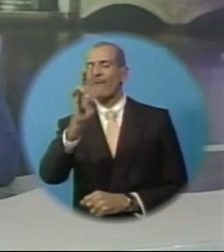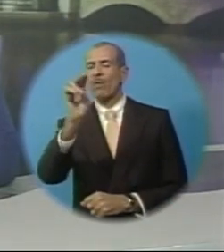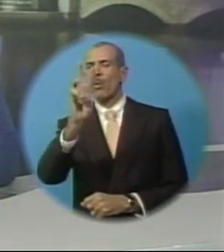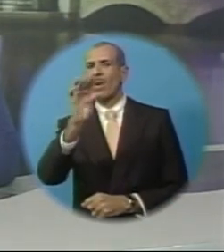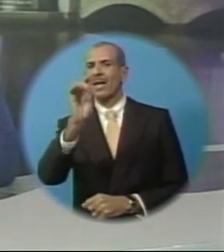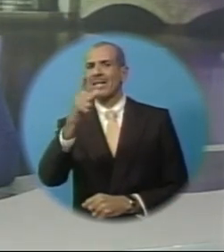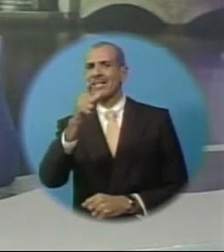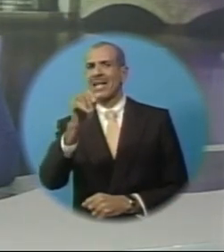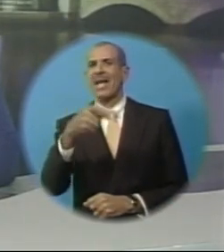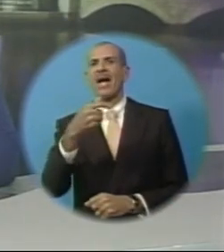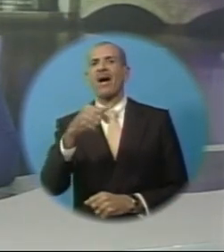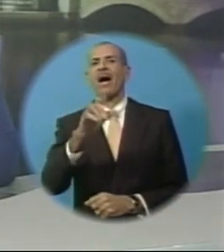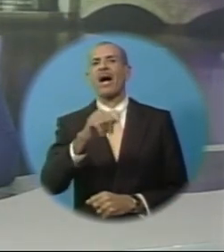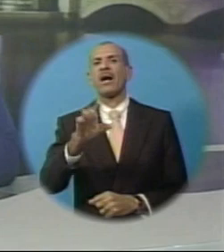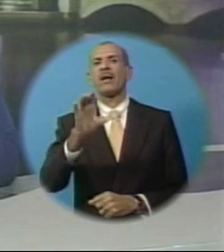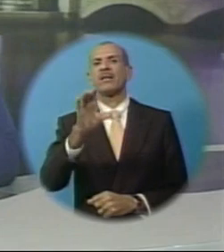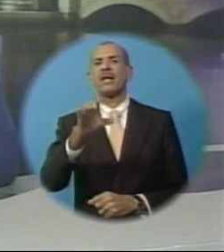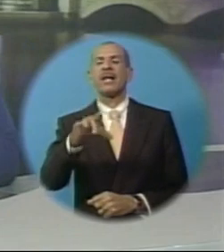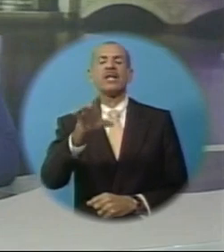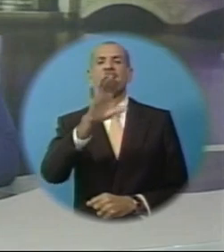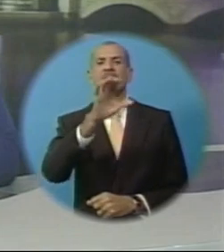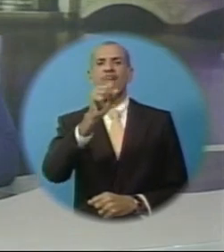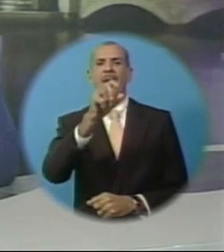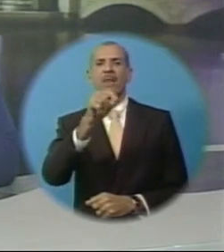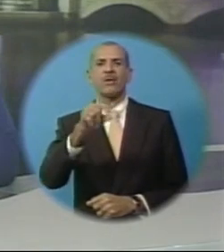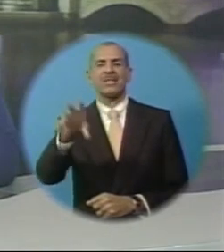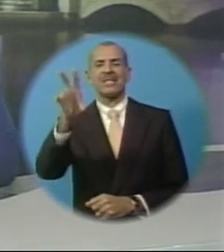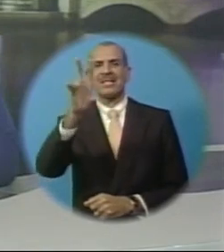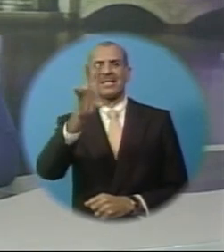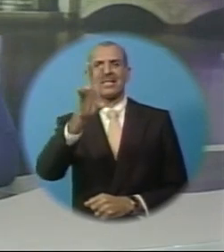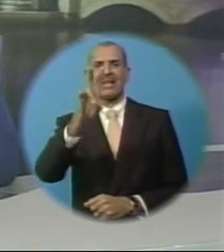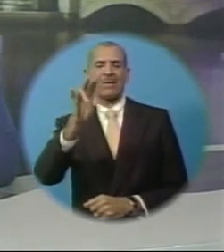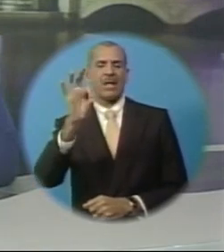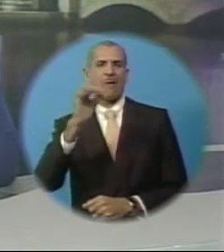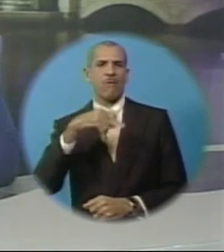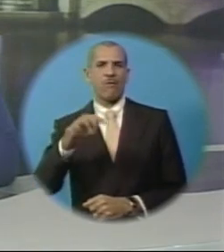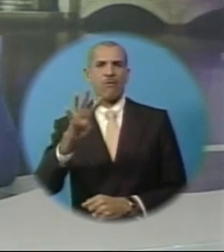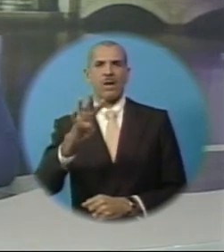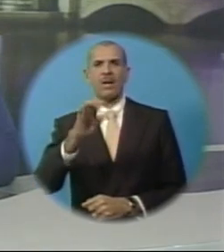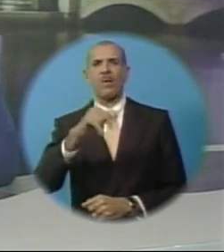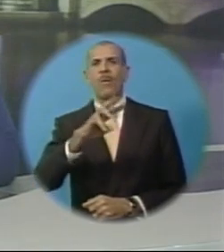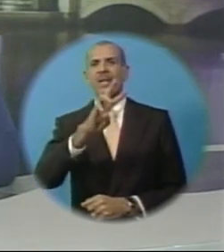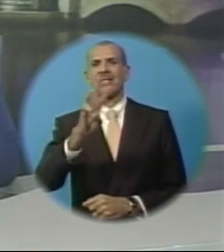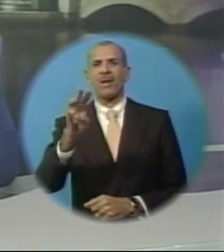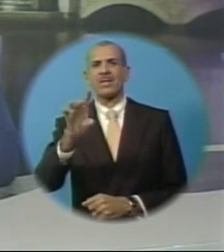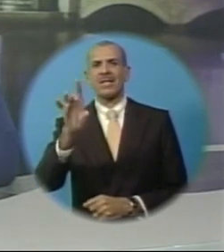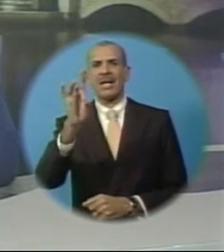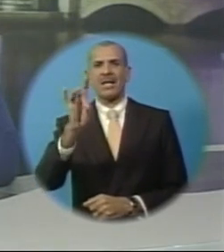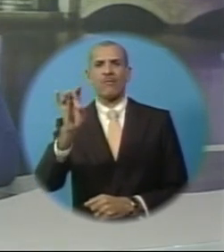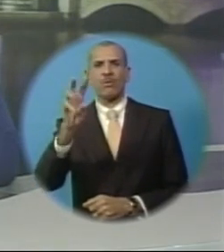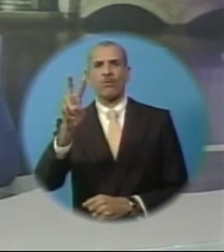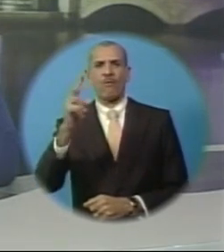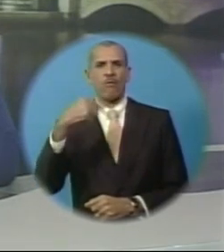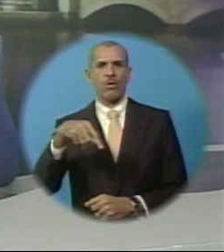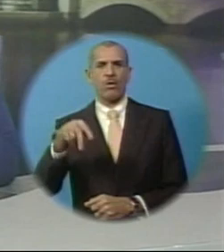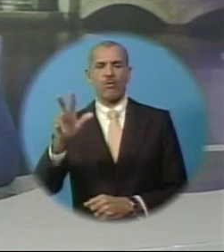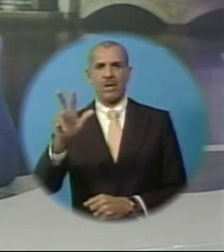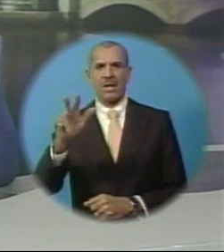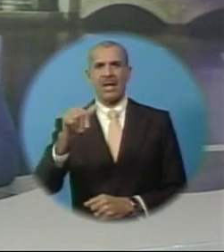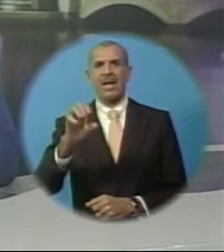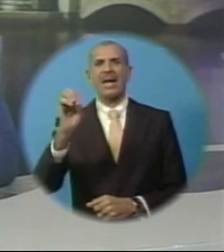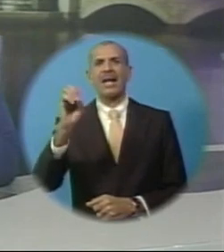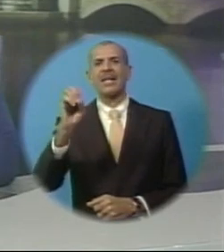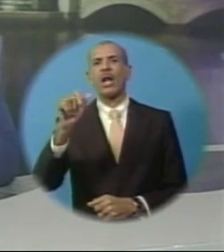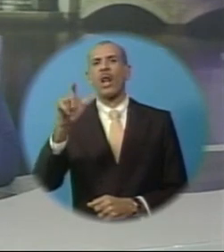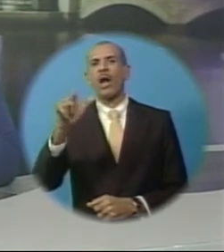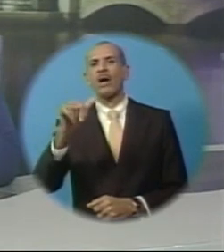Oval. Scores: St. Matthews 79 for 4, West Terrace 82 for 3. Over at North Stars, Eden Lodge won by 8